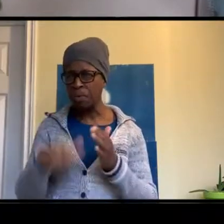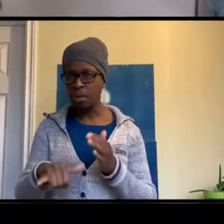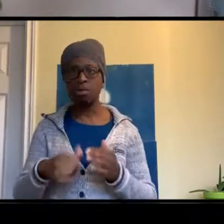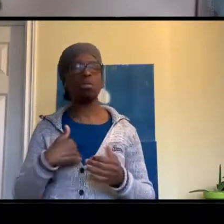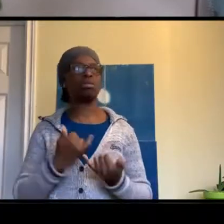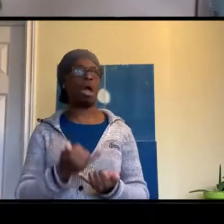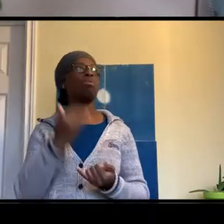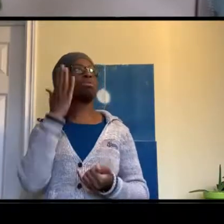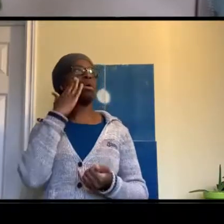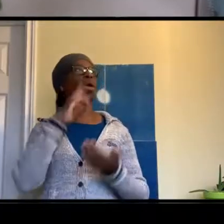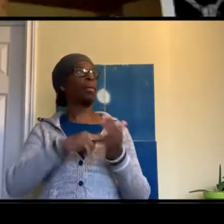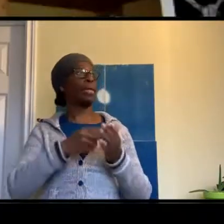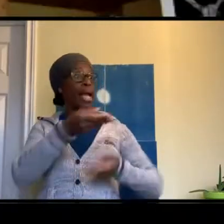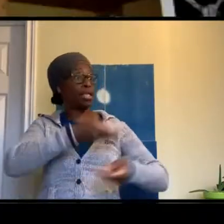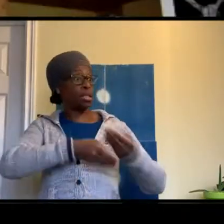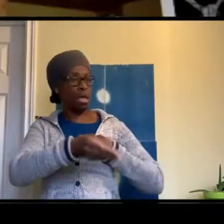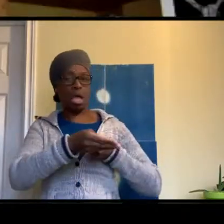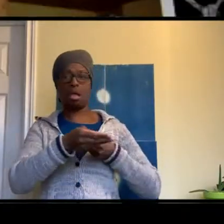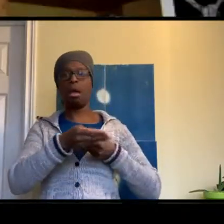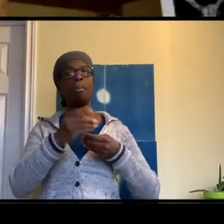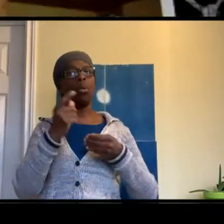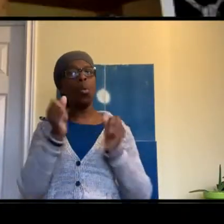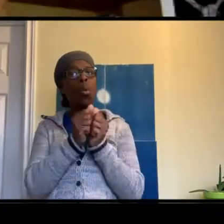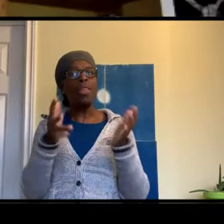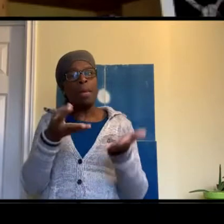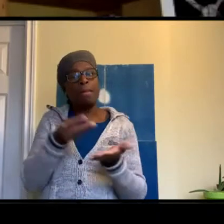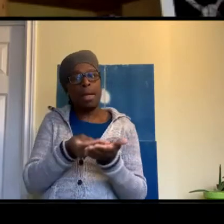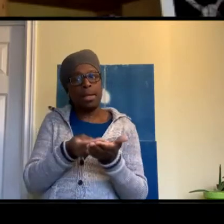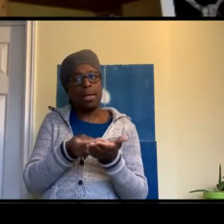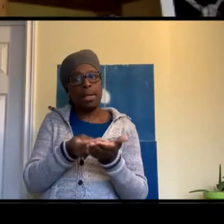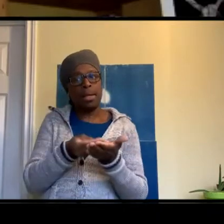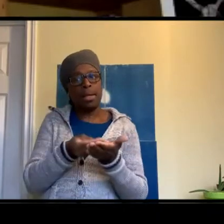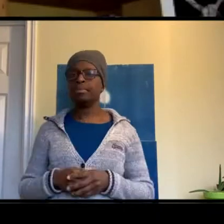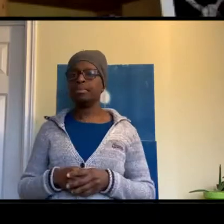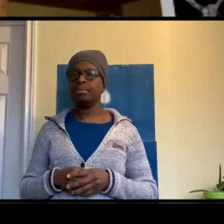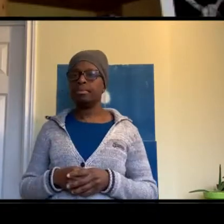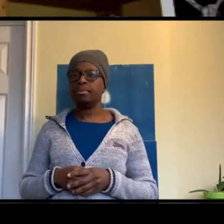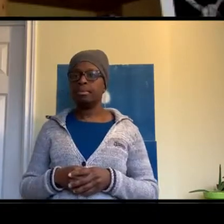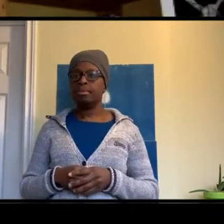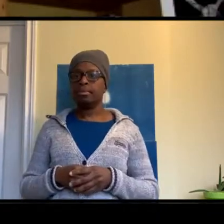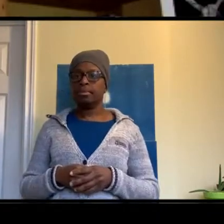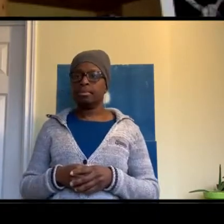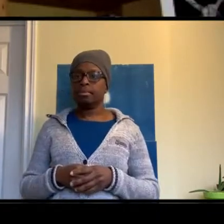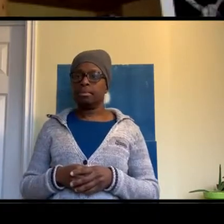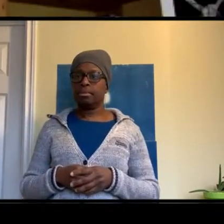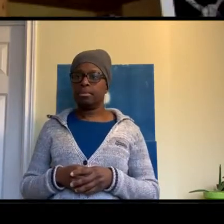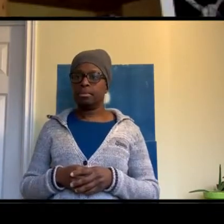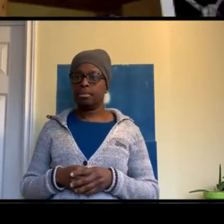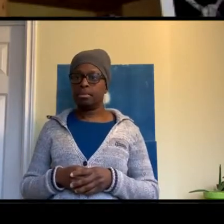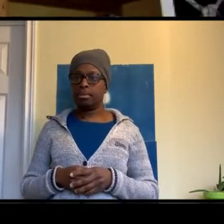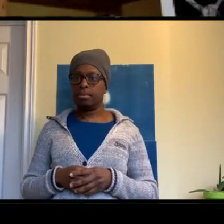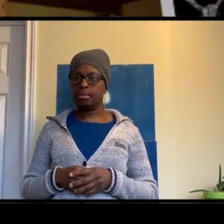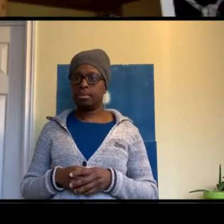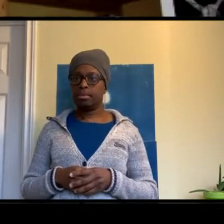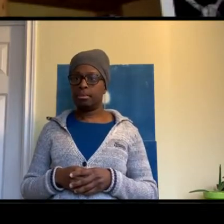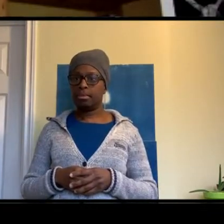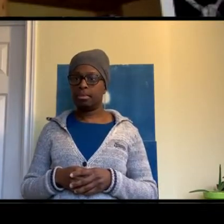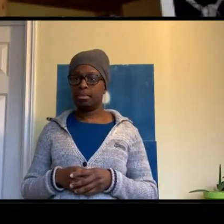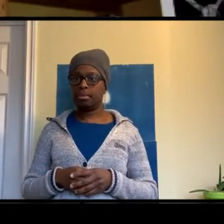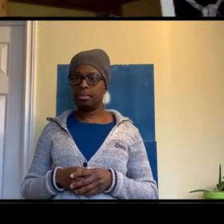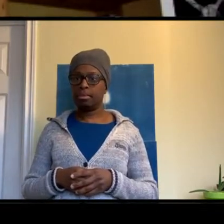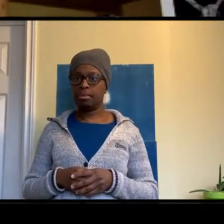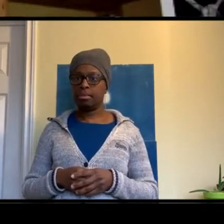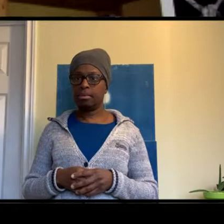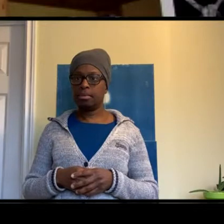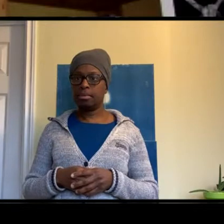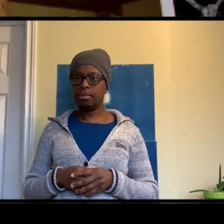I think in addition to in-kind things, sort of alongside with that is bartering with other artists and organizations.